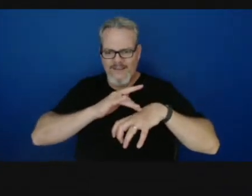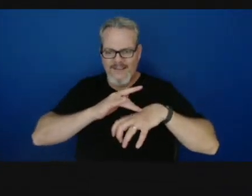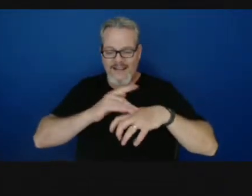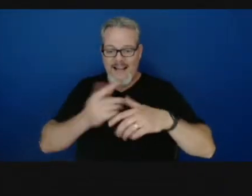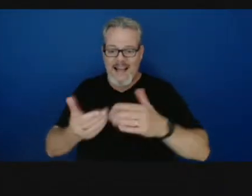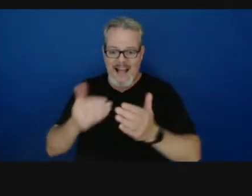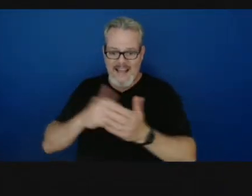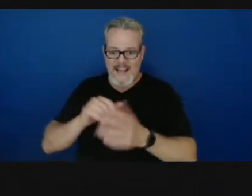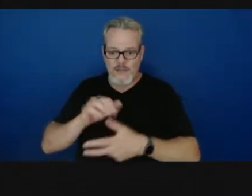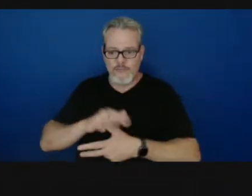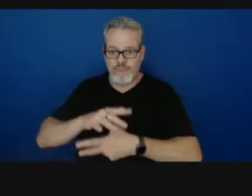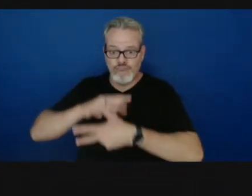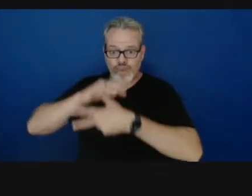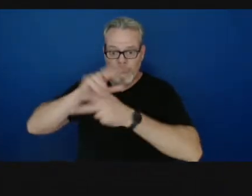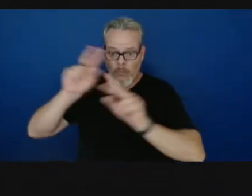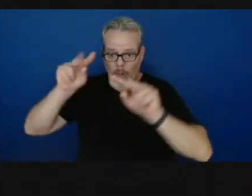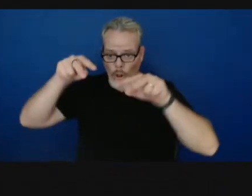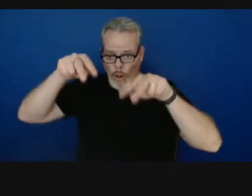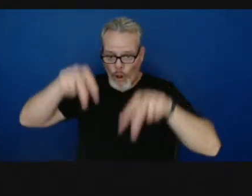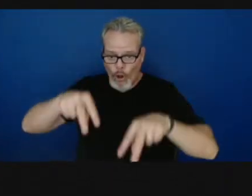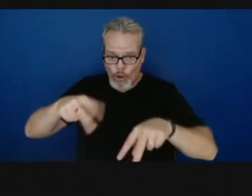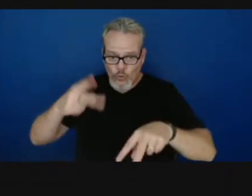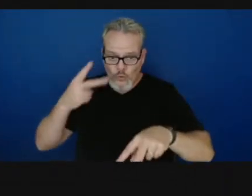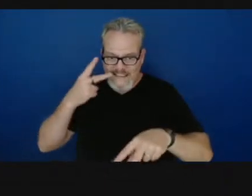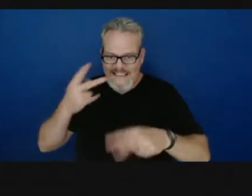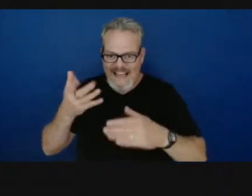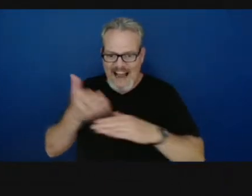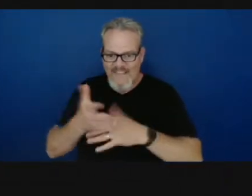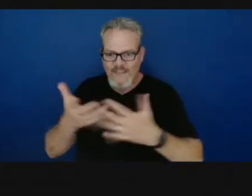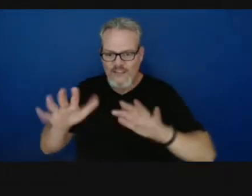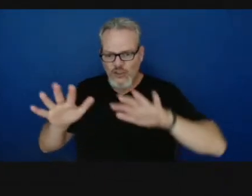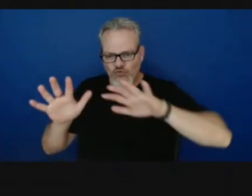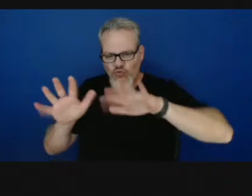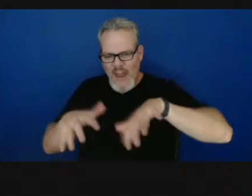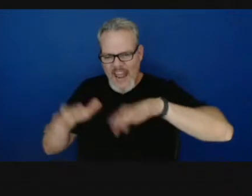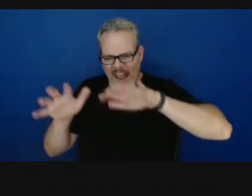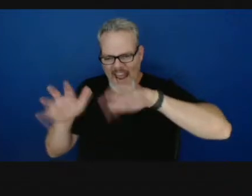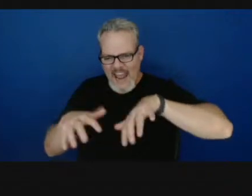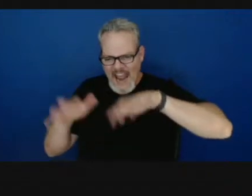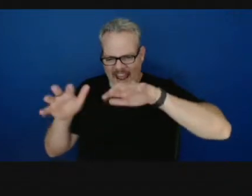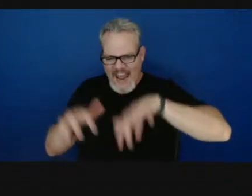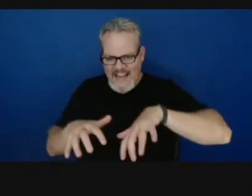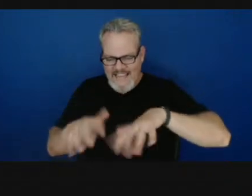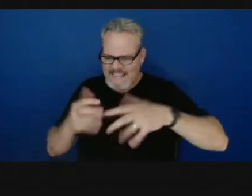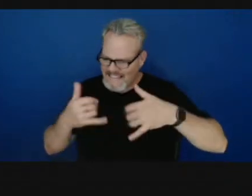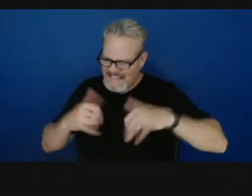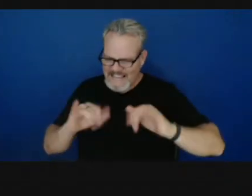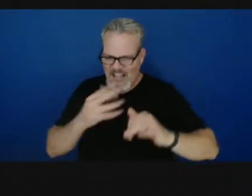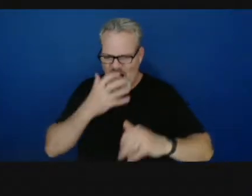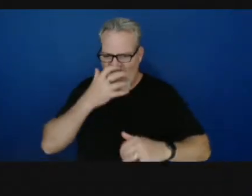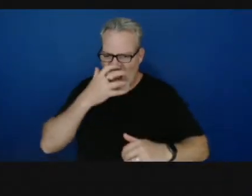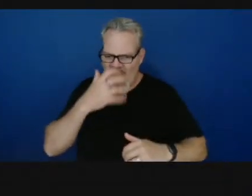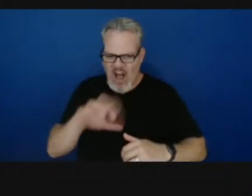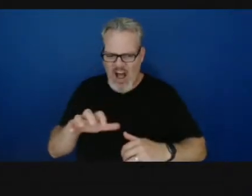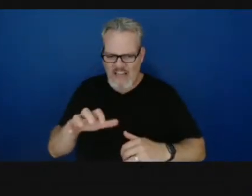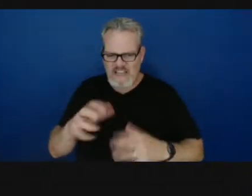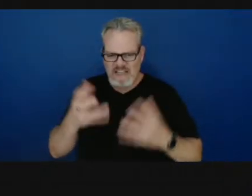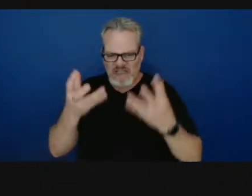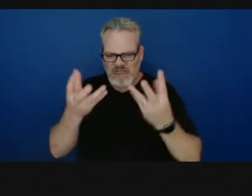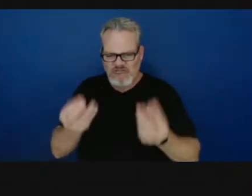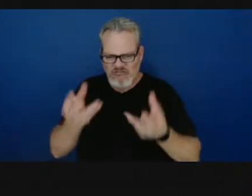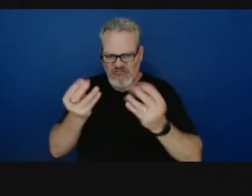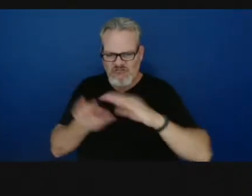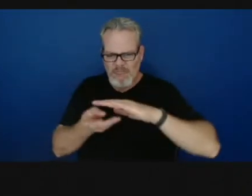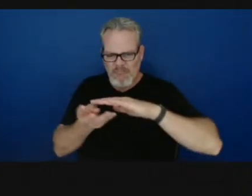a very steamy flow field following a rainstorm that had passed over the lava flow. Still hot molten magma stored underneath the crusted